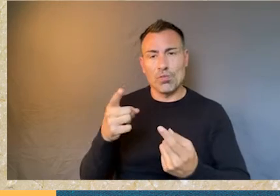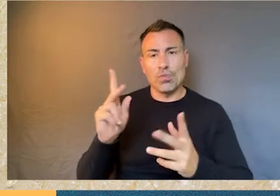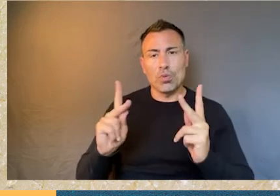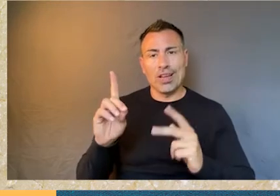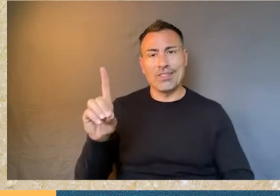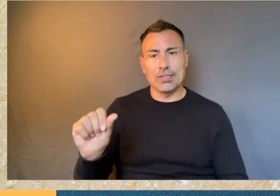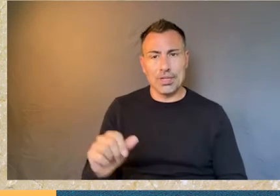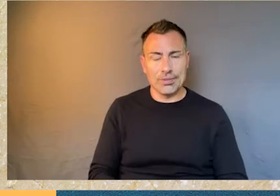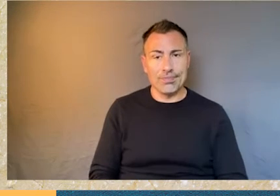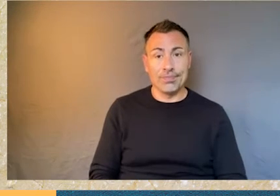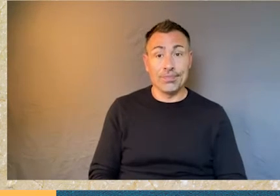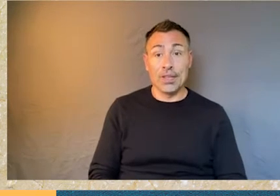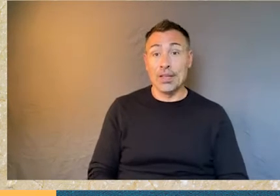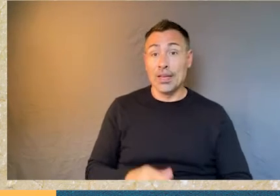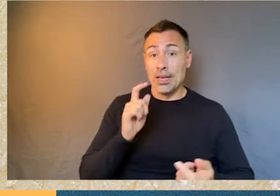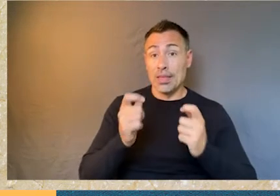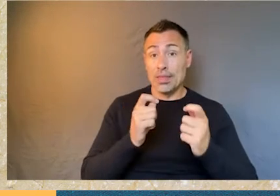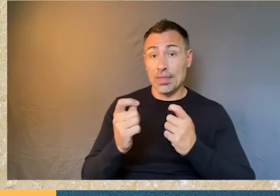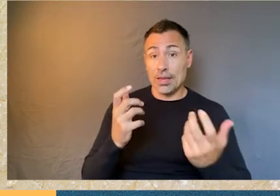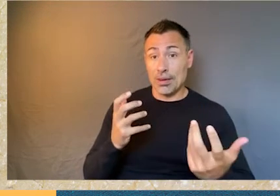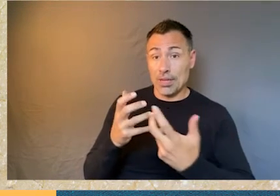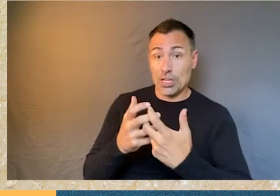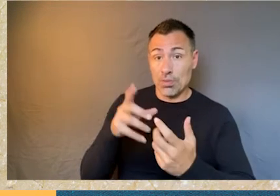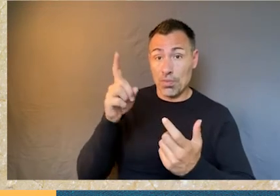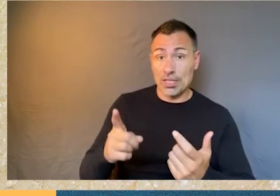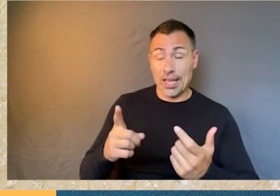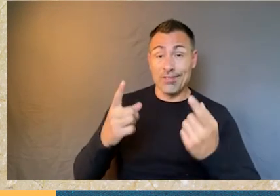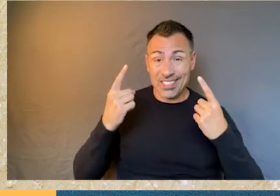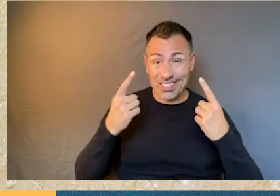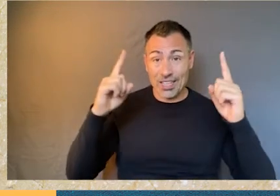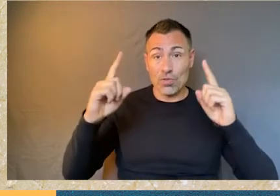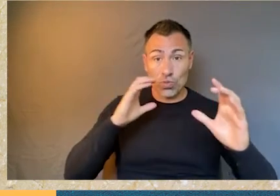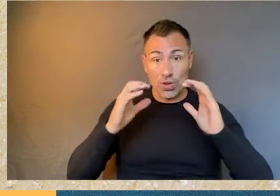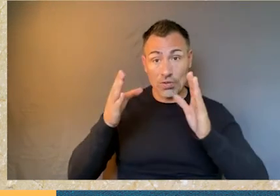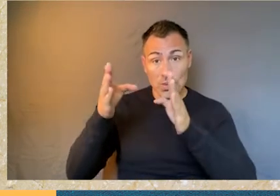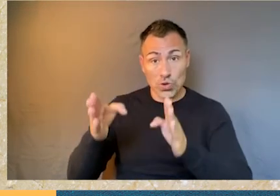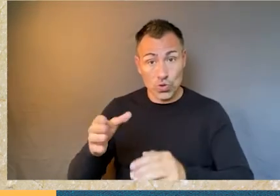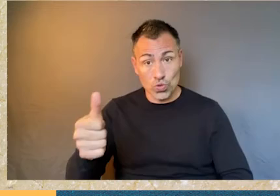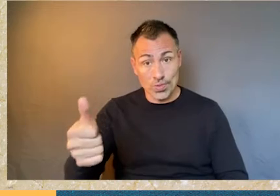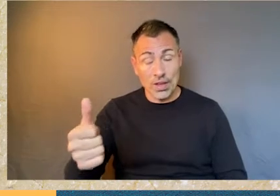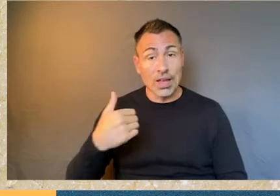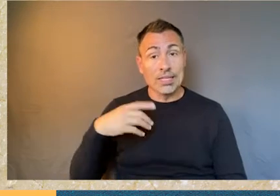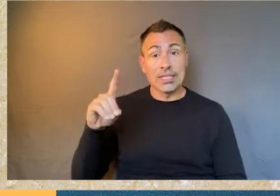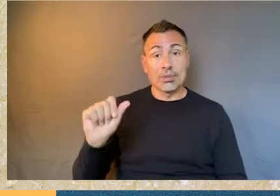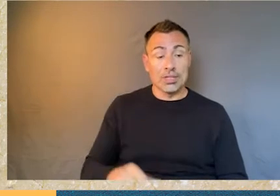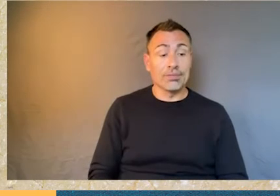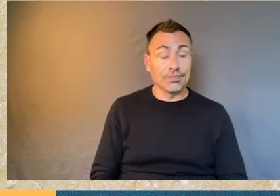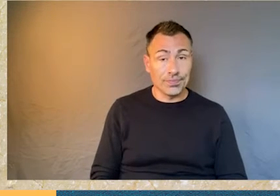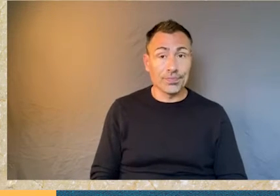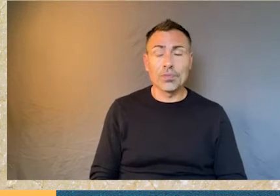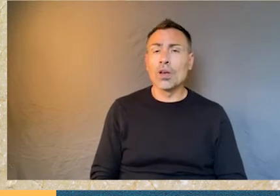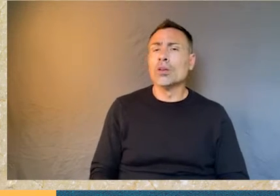accommodation provided must provide effective communication to the person with the disability. As defined by our courts, in order to provide